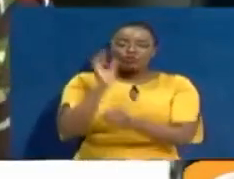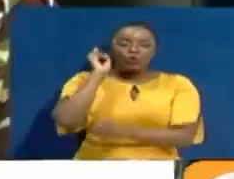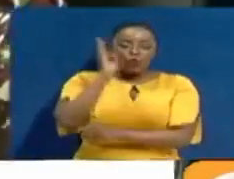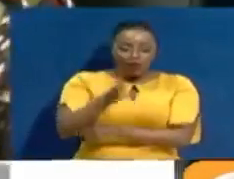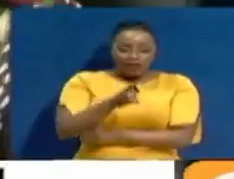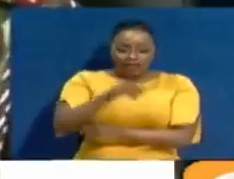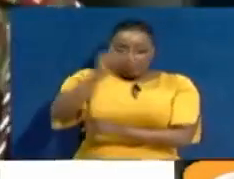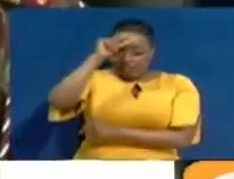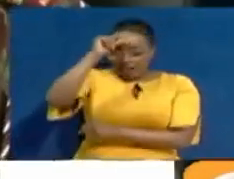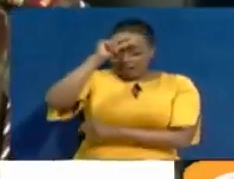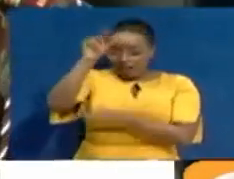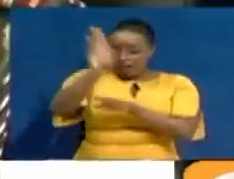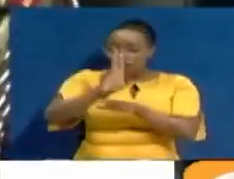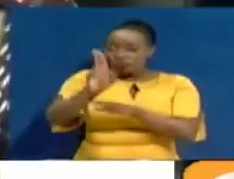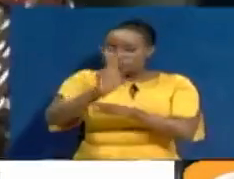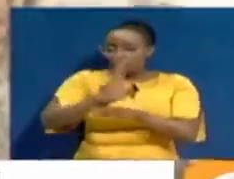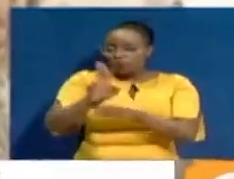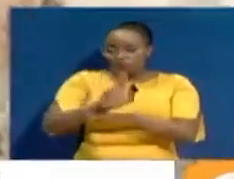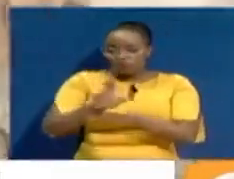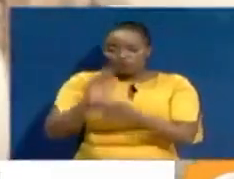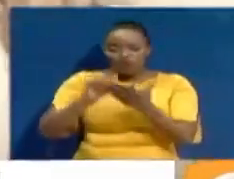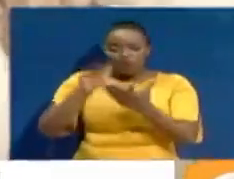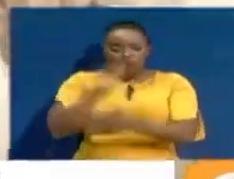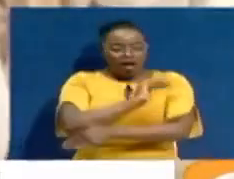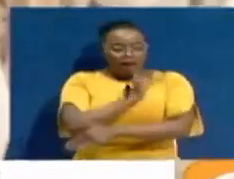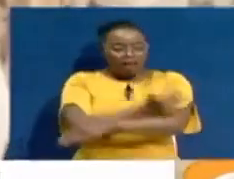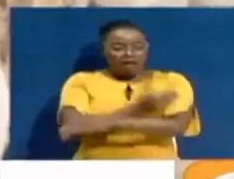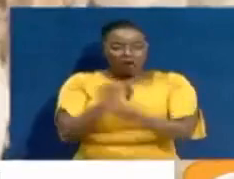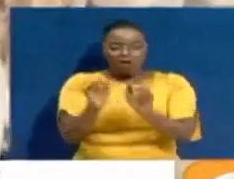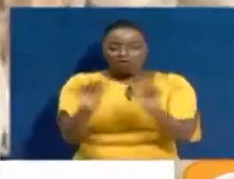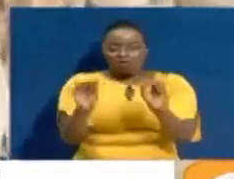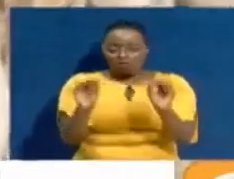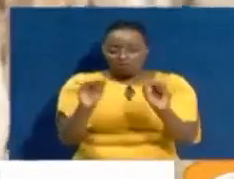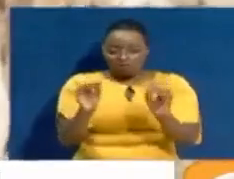ile serikali isitumie nguvu.